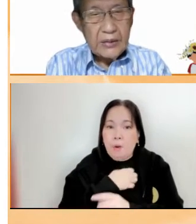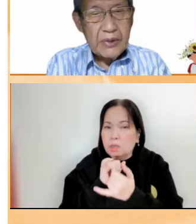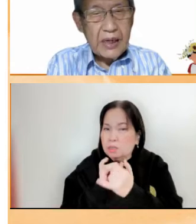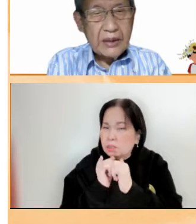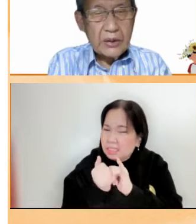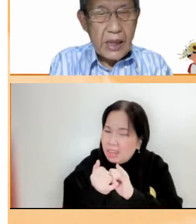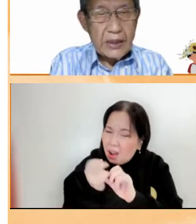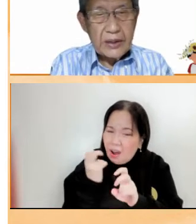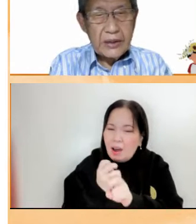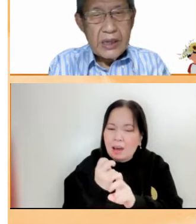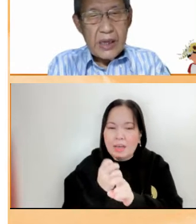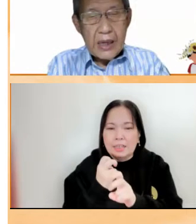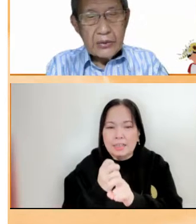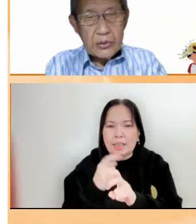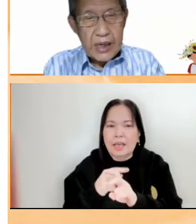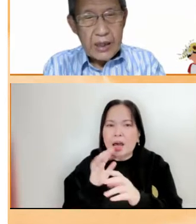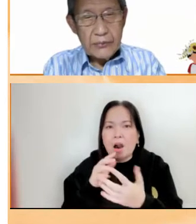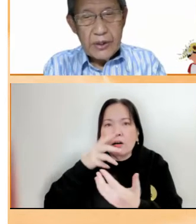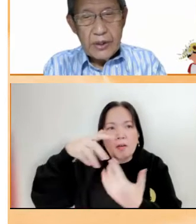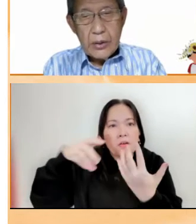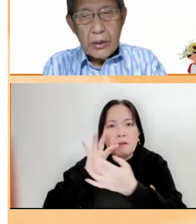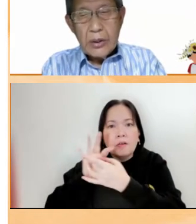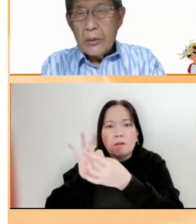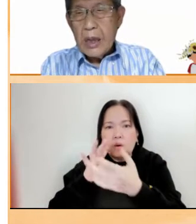adaptability in relating to others and to self.